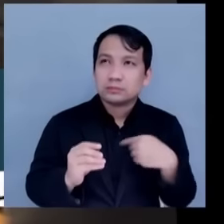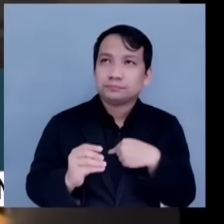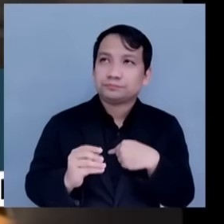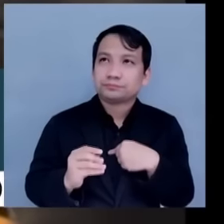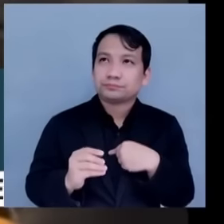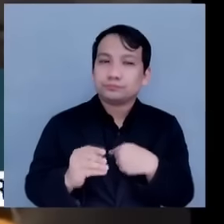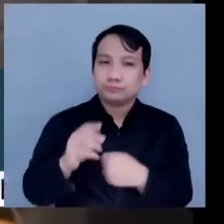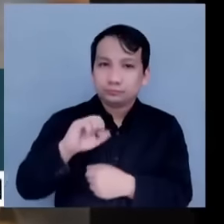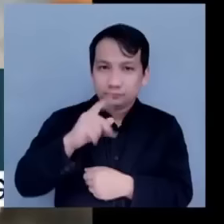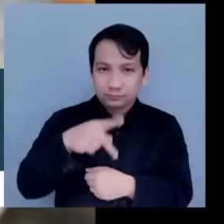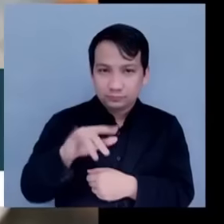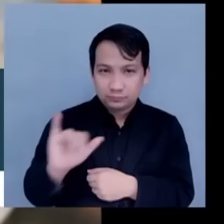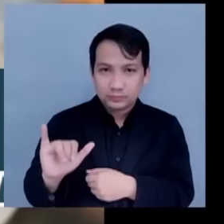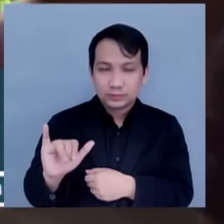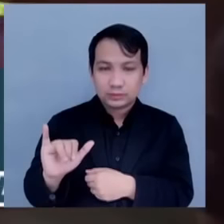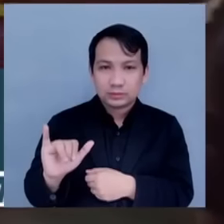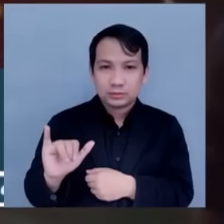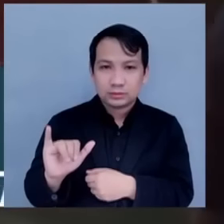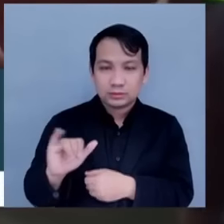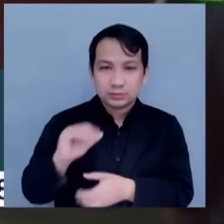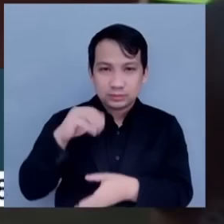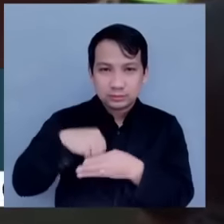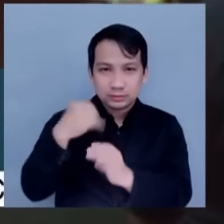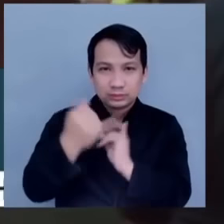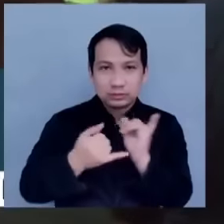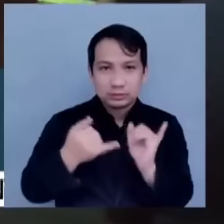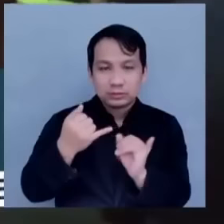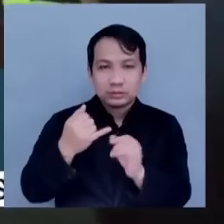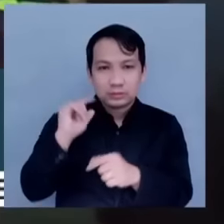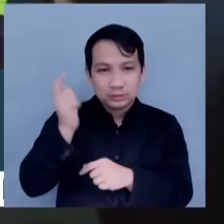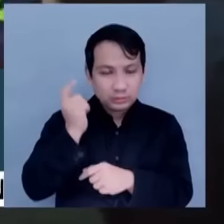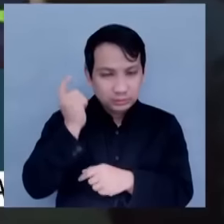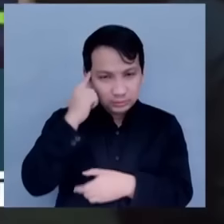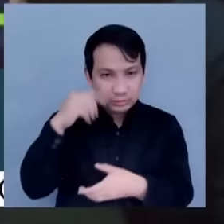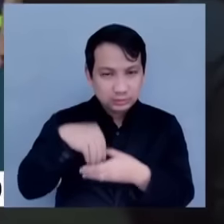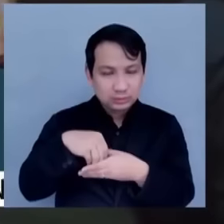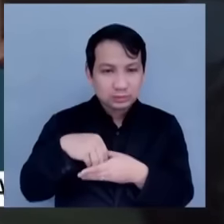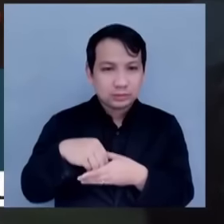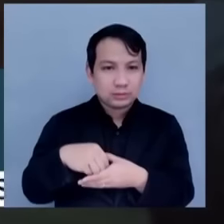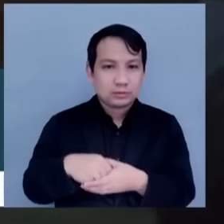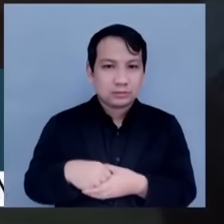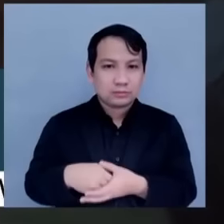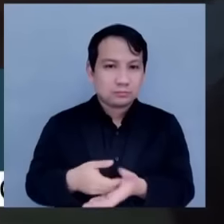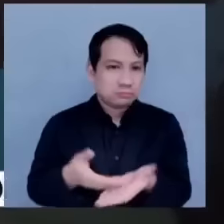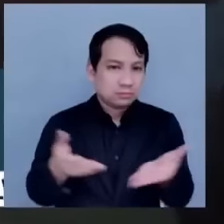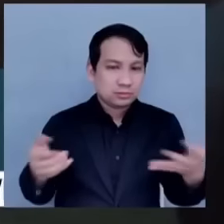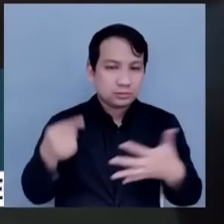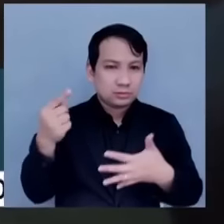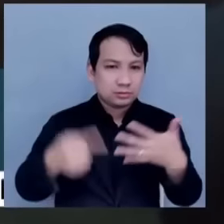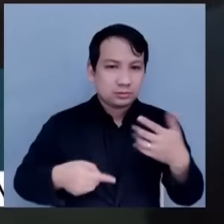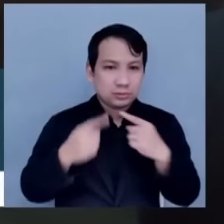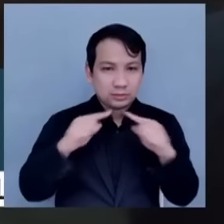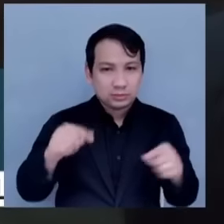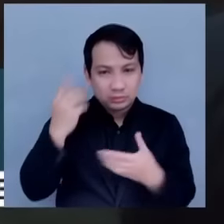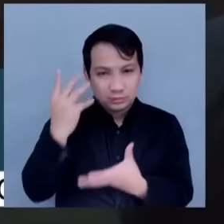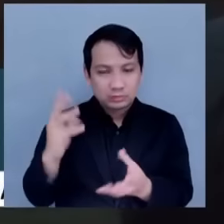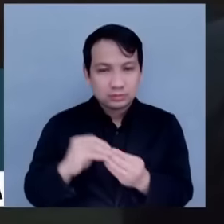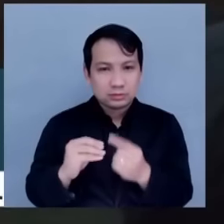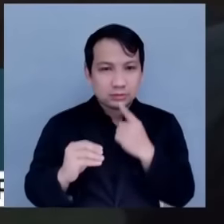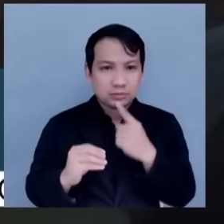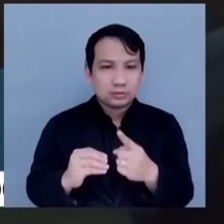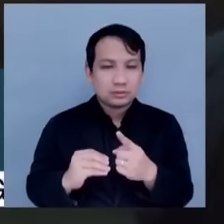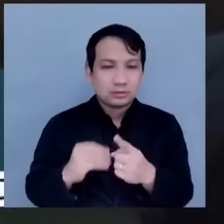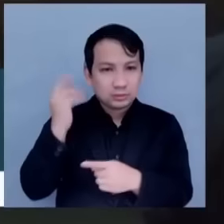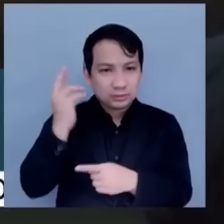spies, internal government, so inside the government. So now I can say na talaga, that was the